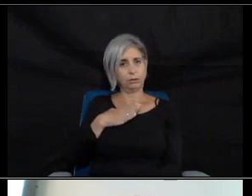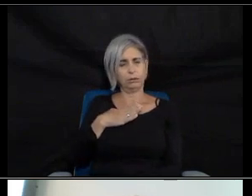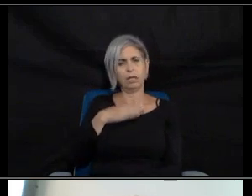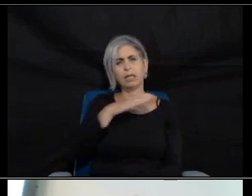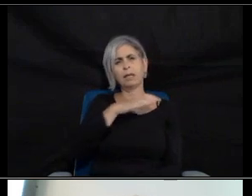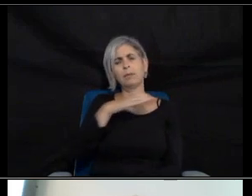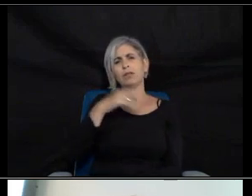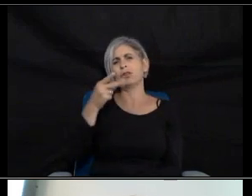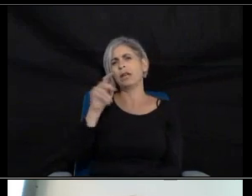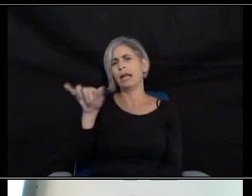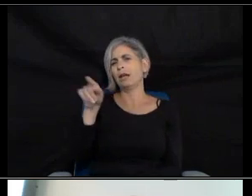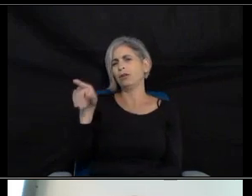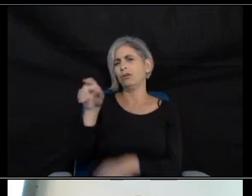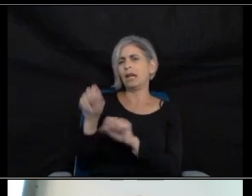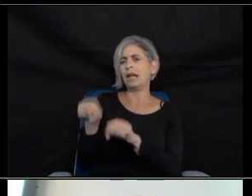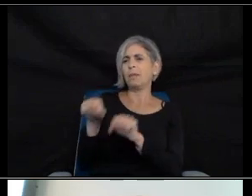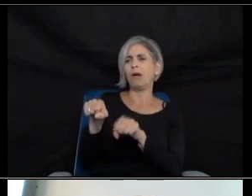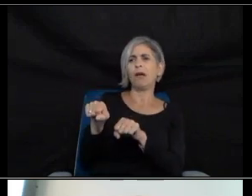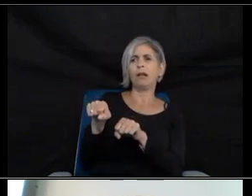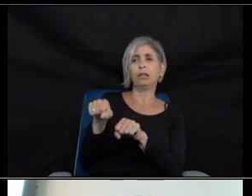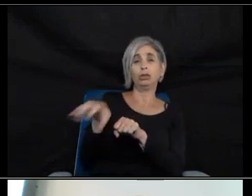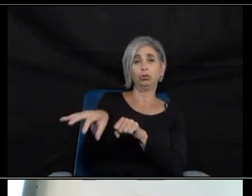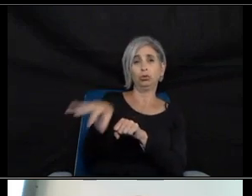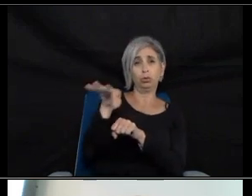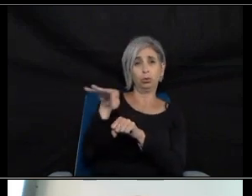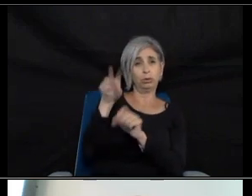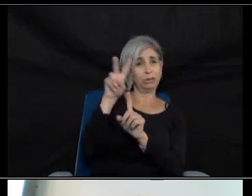Commissioner Hay, are you able to choose an applicant?